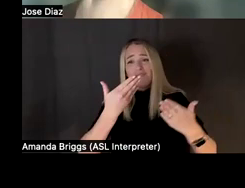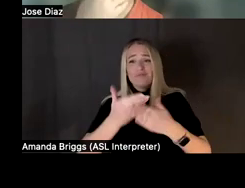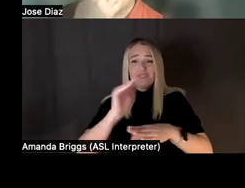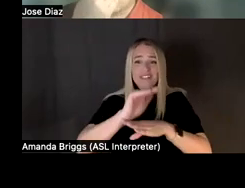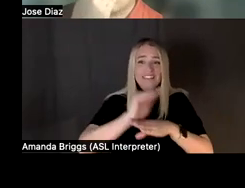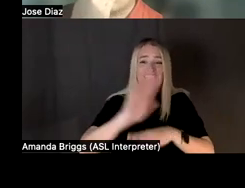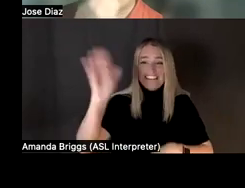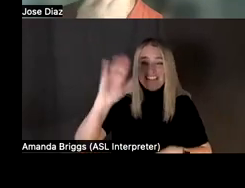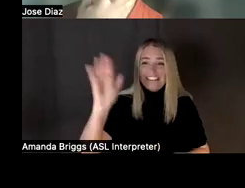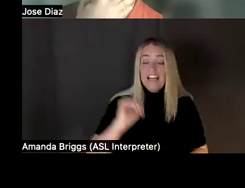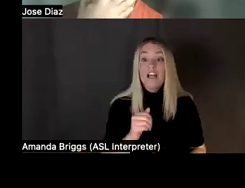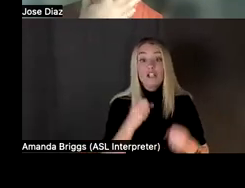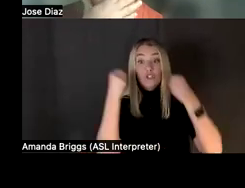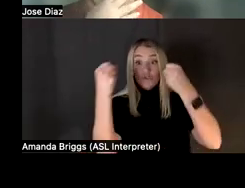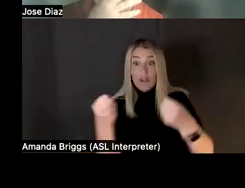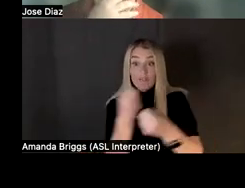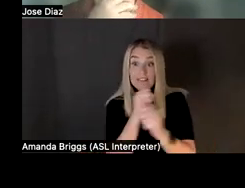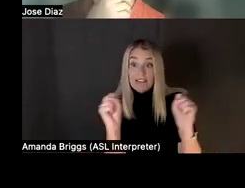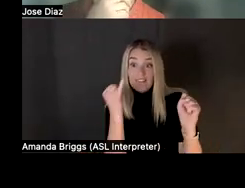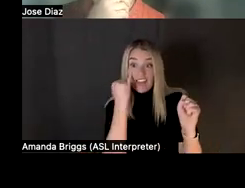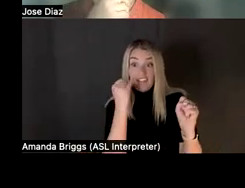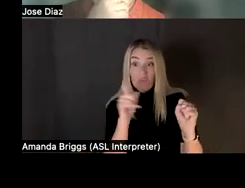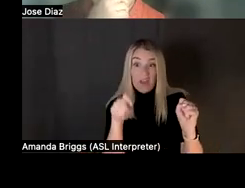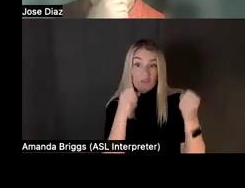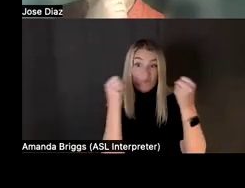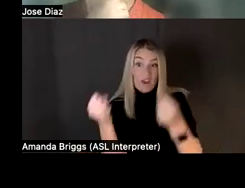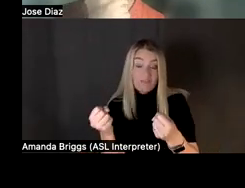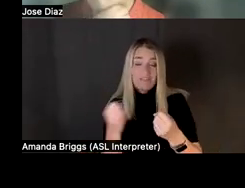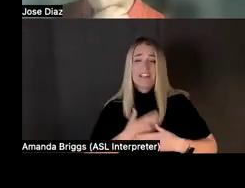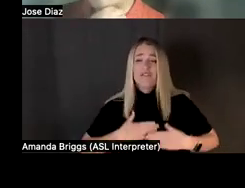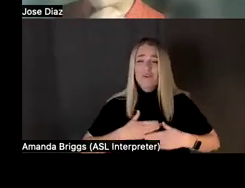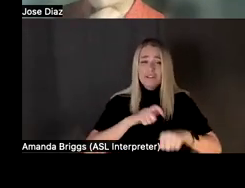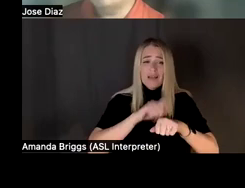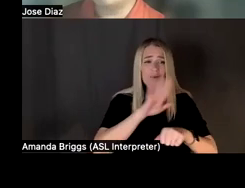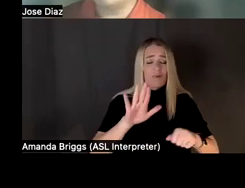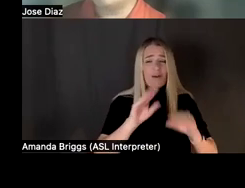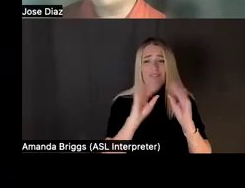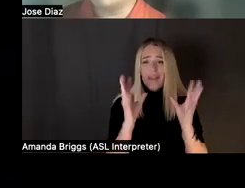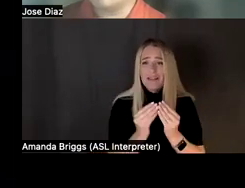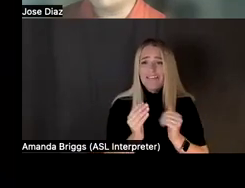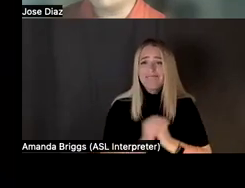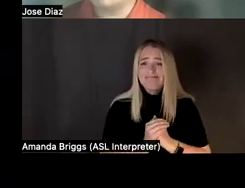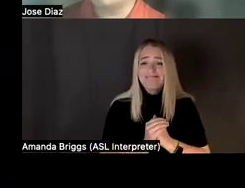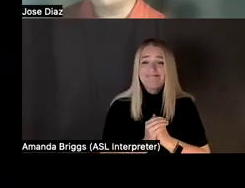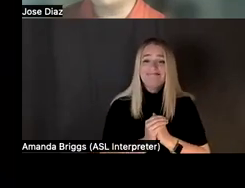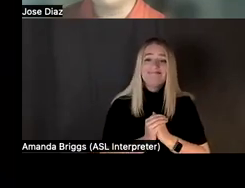everybody. Drive safely if you have to drive. Enjoy time with your family, and